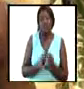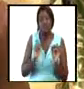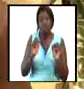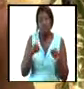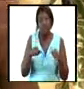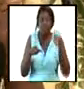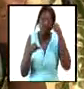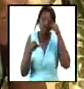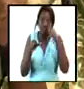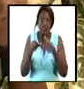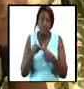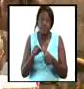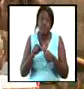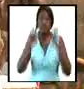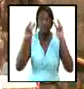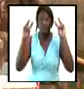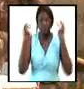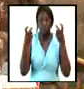the title.